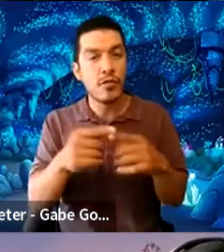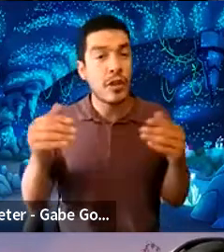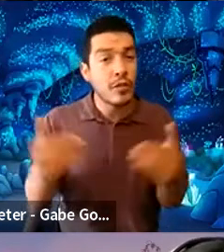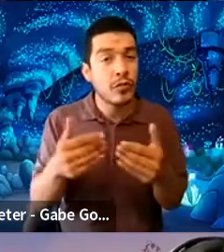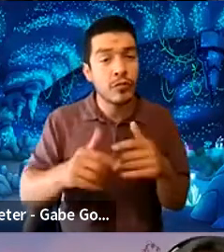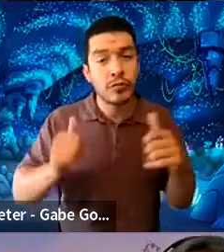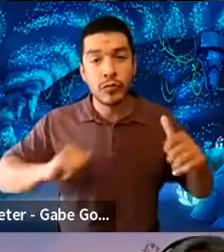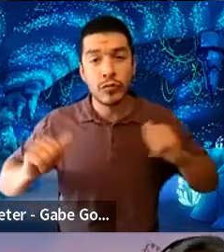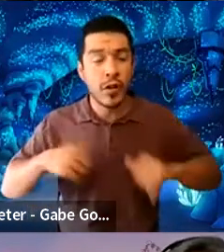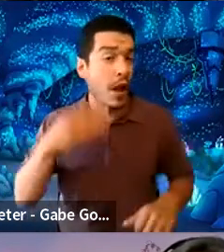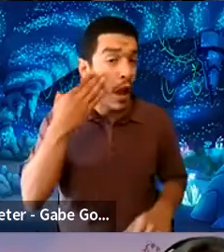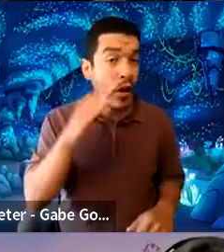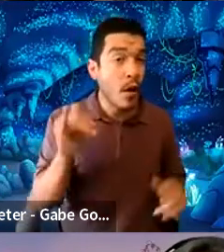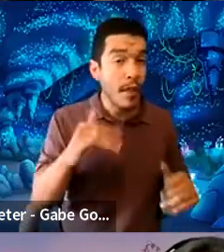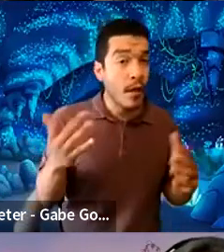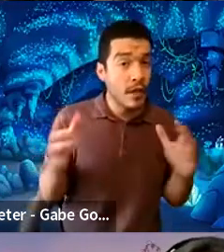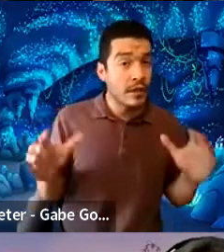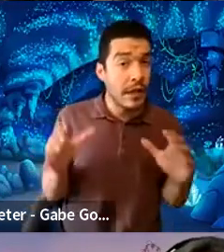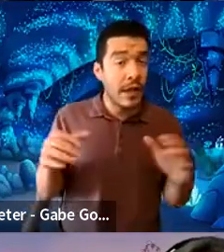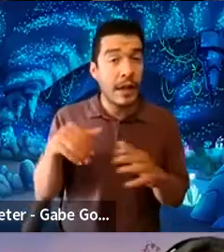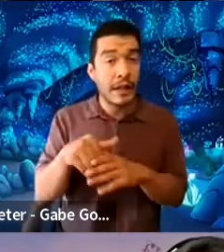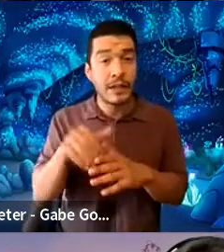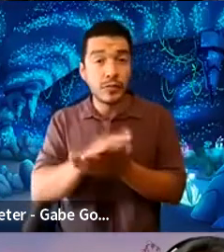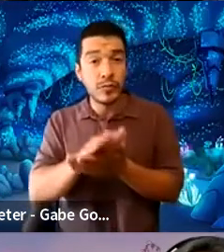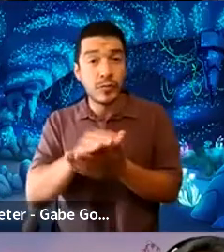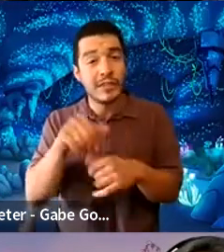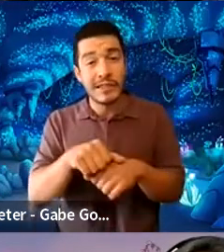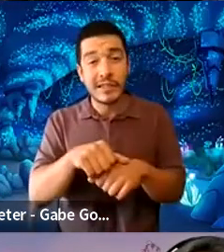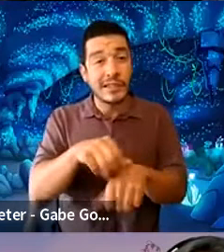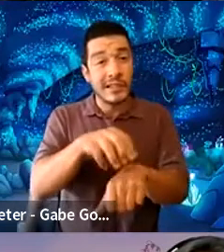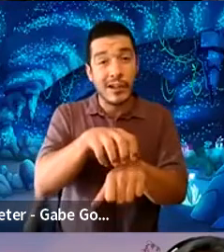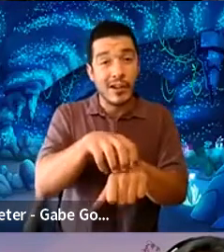show. I don't know if that's what's done in schools,